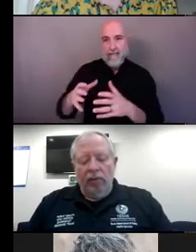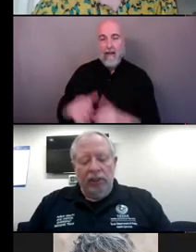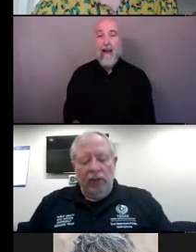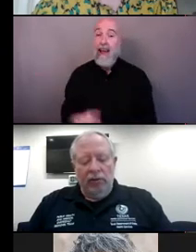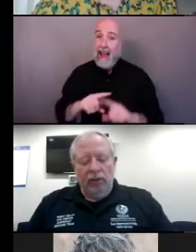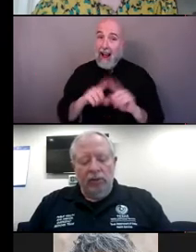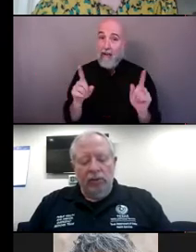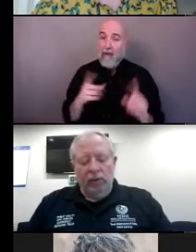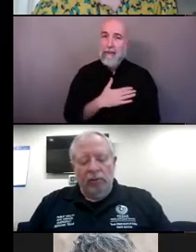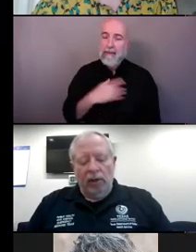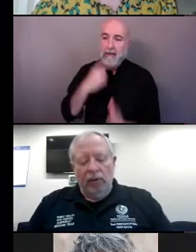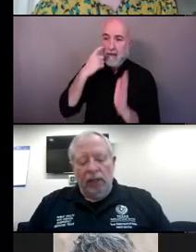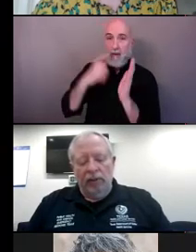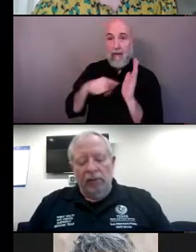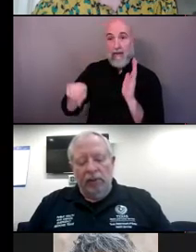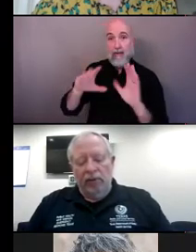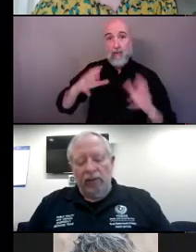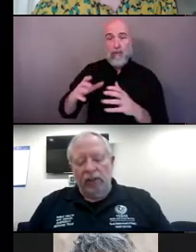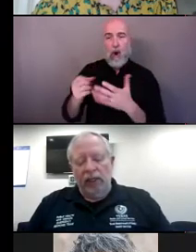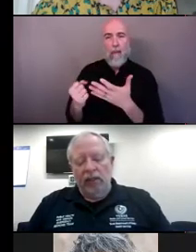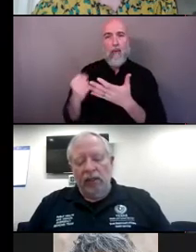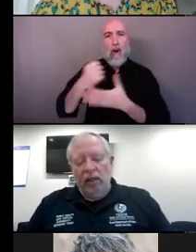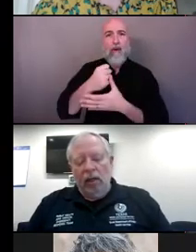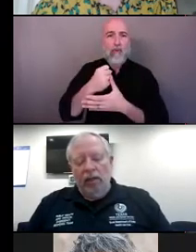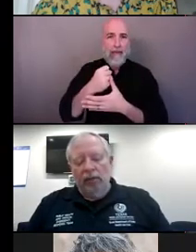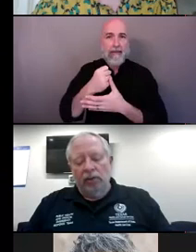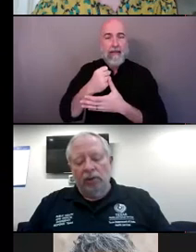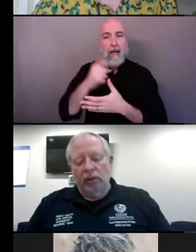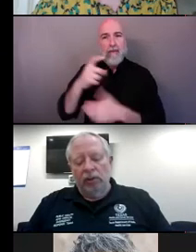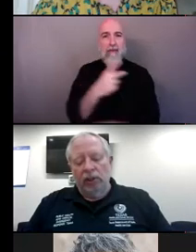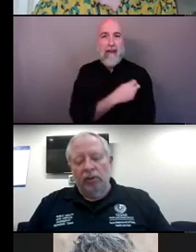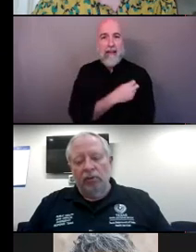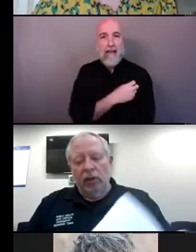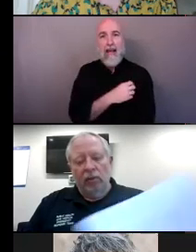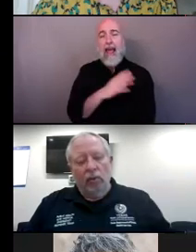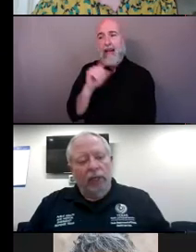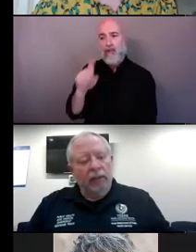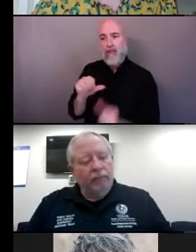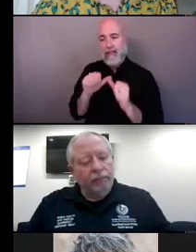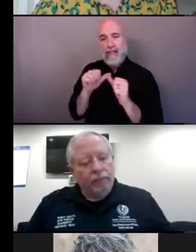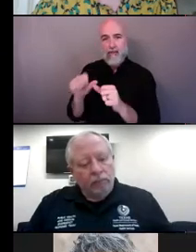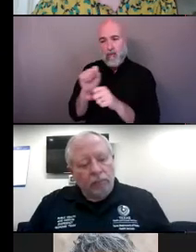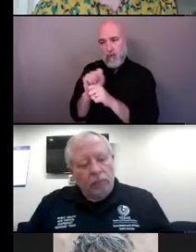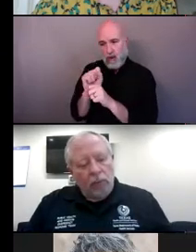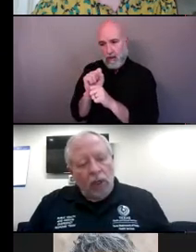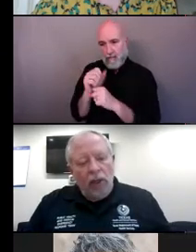However, please note that these groups are prioritized to be vaccinated and should continue working